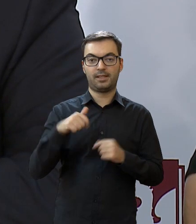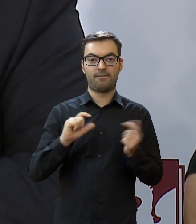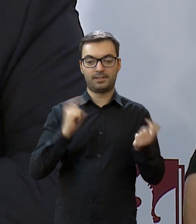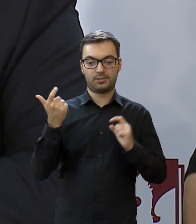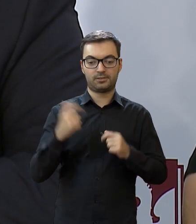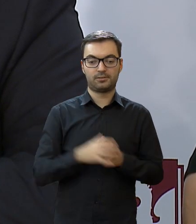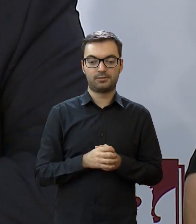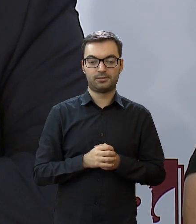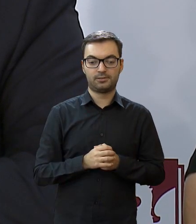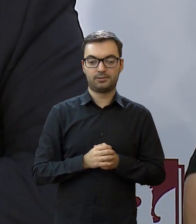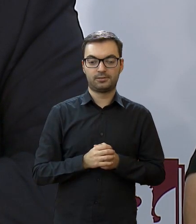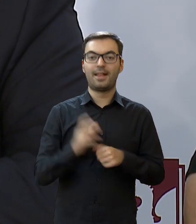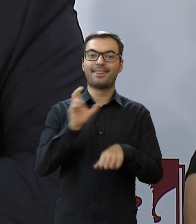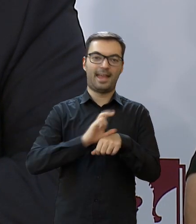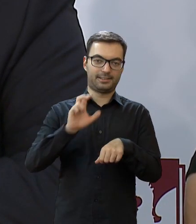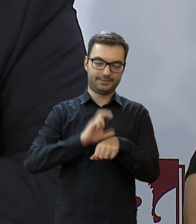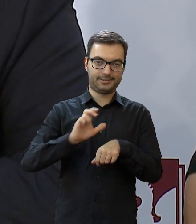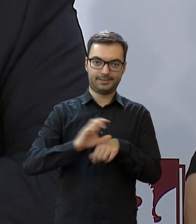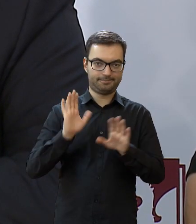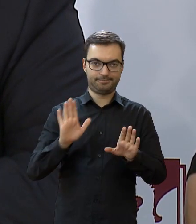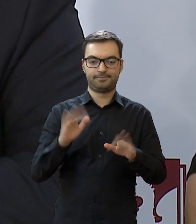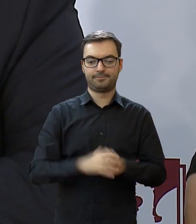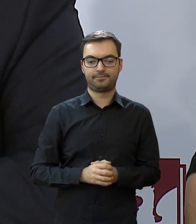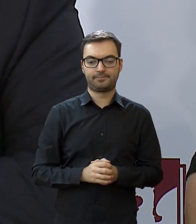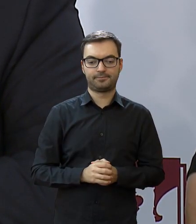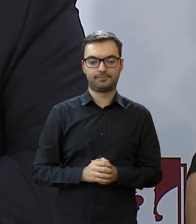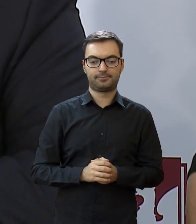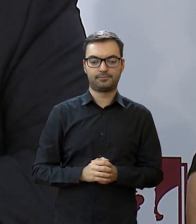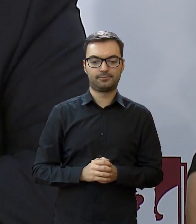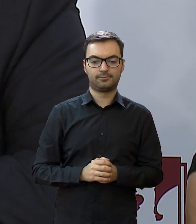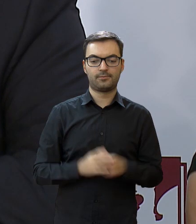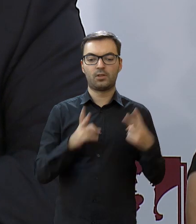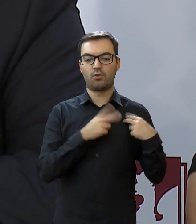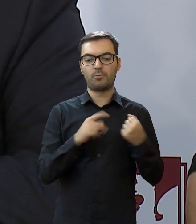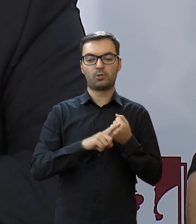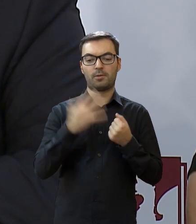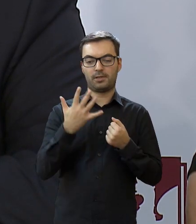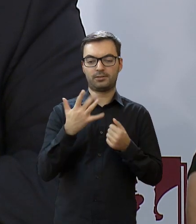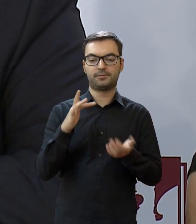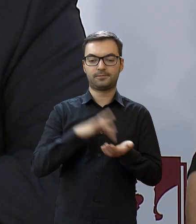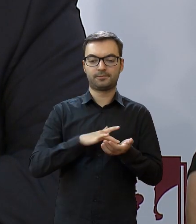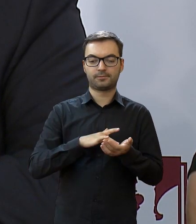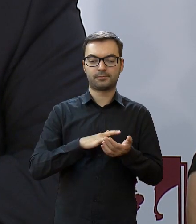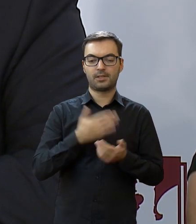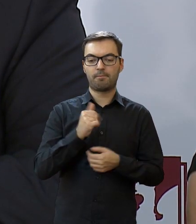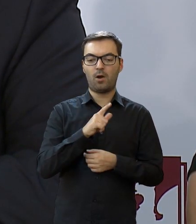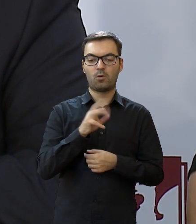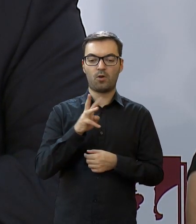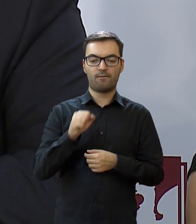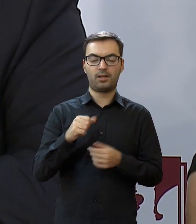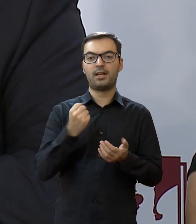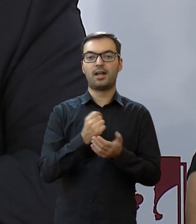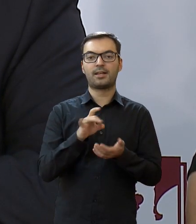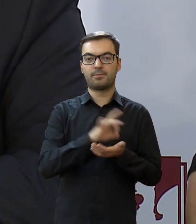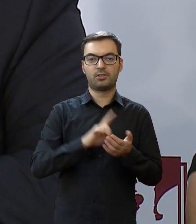Another technicality, Commission number 5 in the Pomeranian Voivodeship